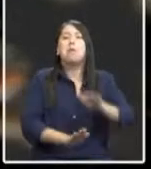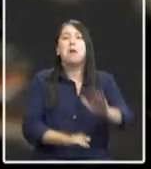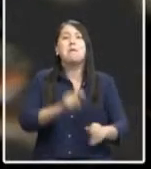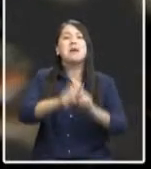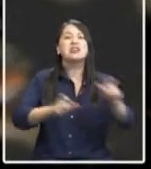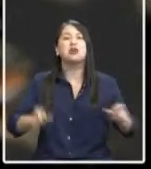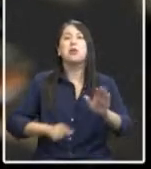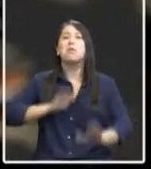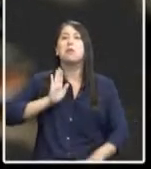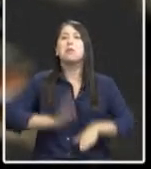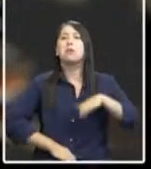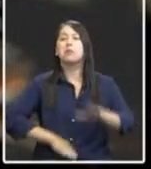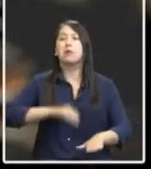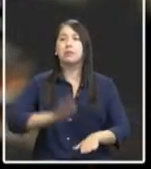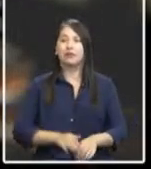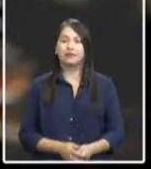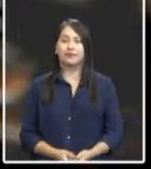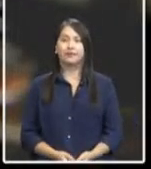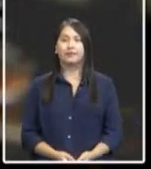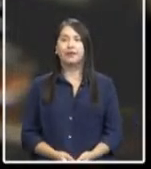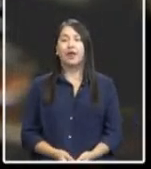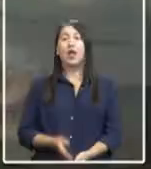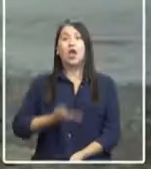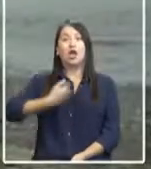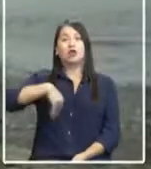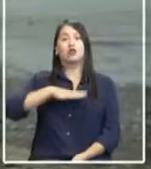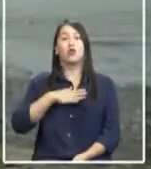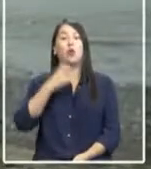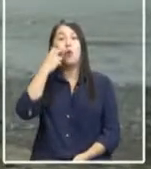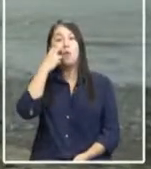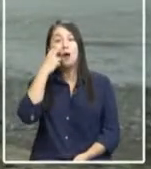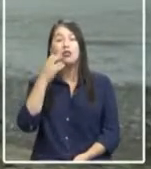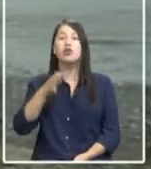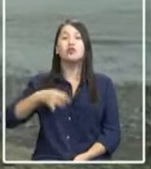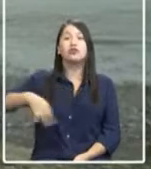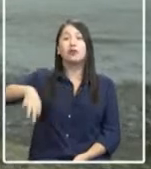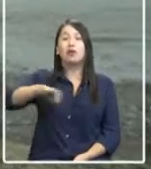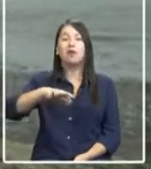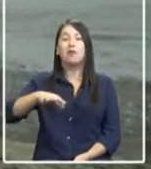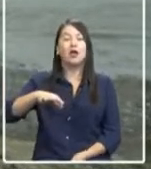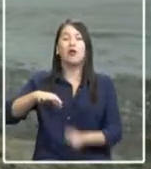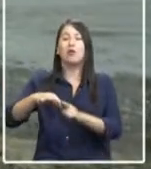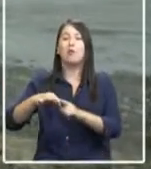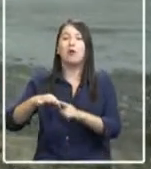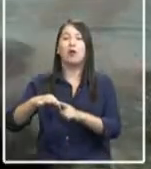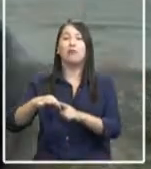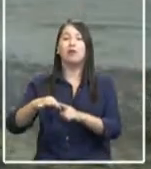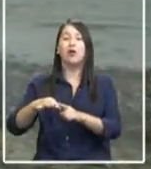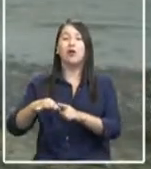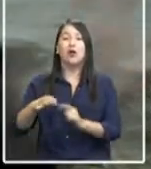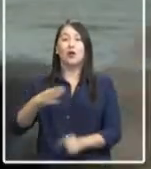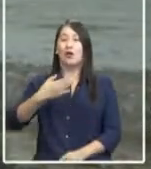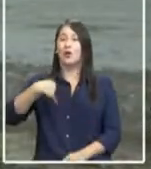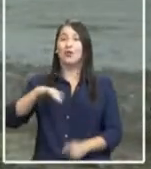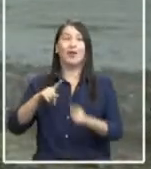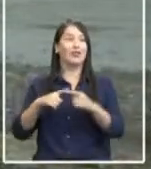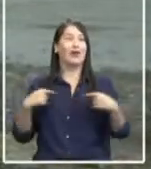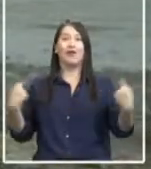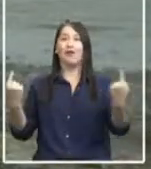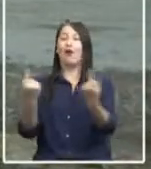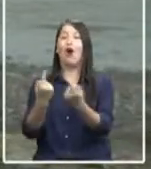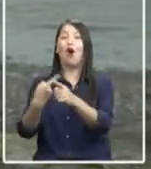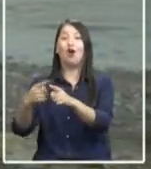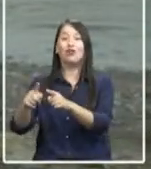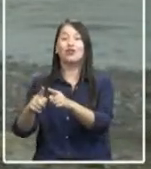Yo creo que parte de la soledad que tenemos los seres humanos es que rompimos nuestra relación con nuestra hermandad, con los otros seres